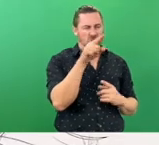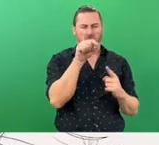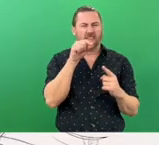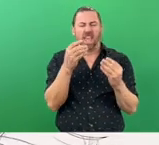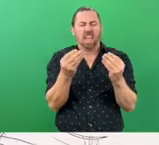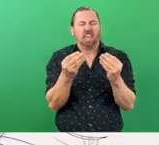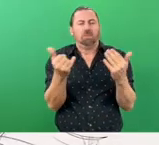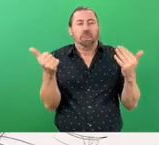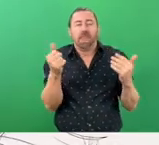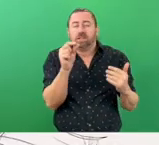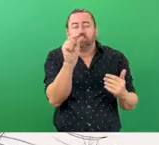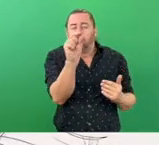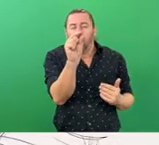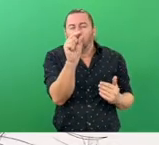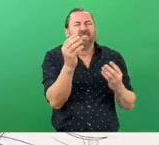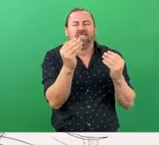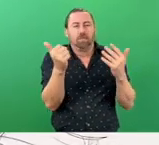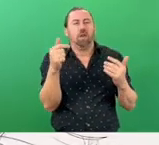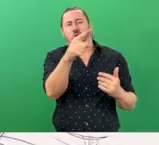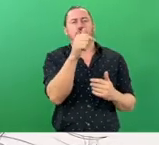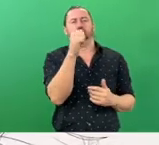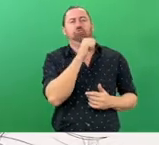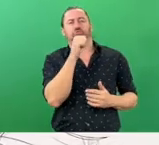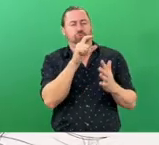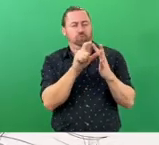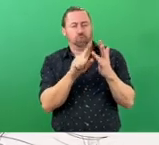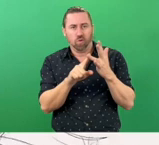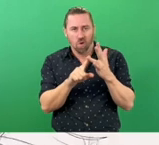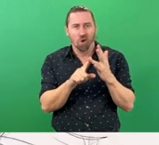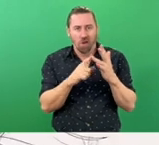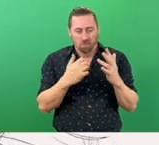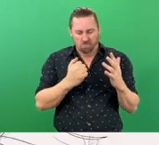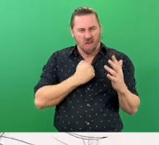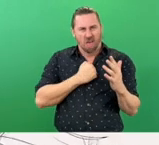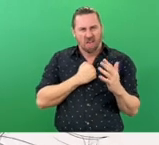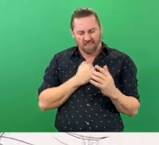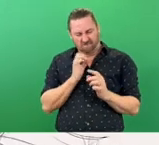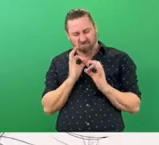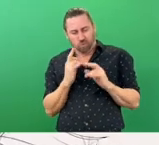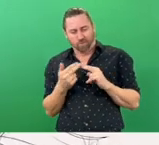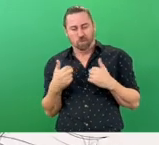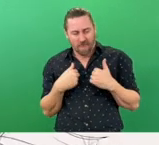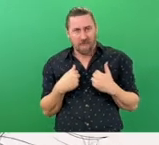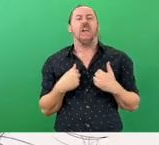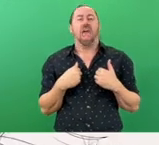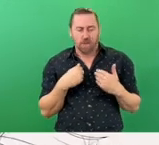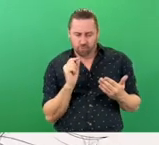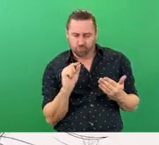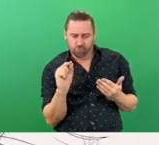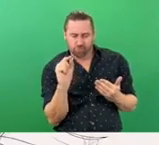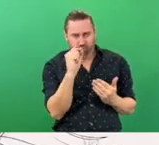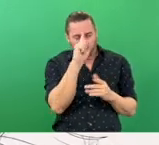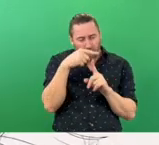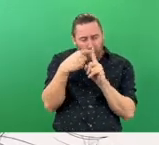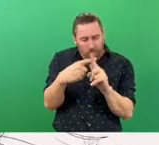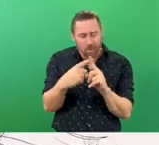to choose some small detail and just have fun with bringing emphasis to that small detail. And now what that detail might